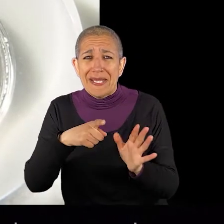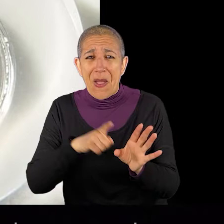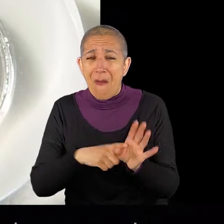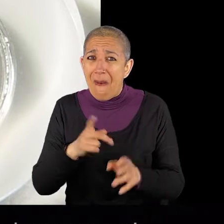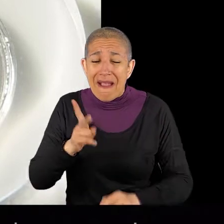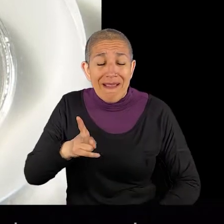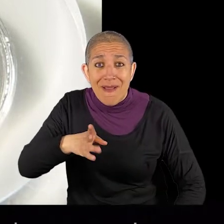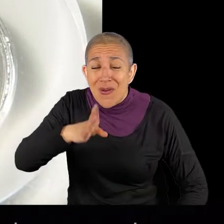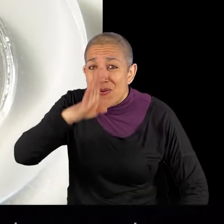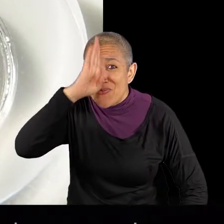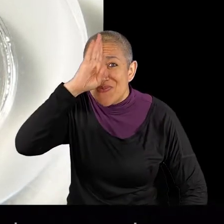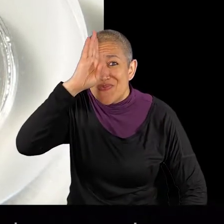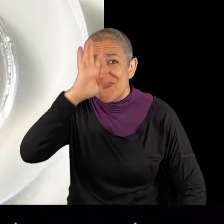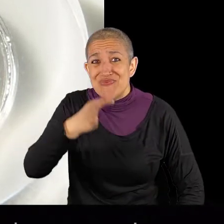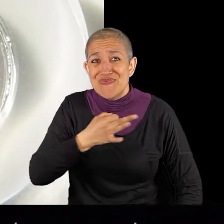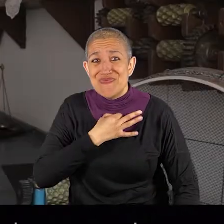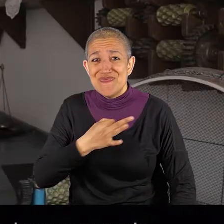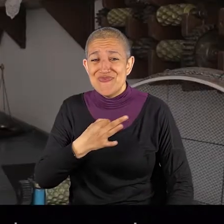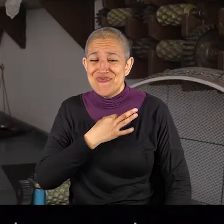dangerous again.